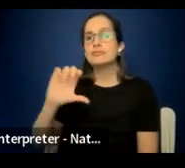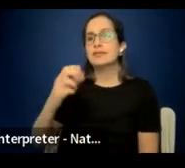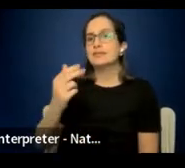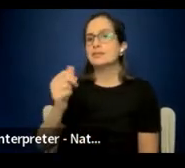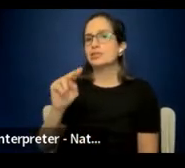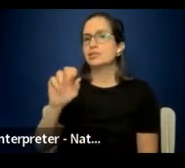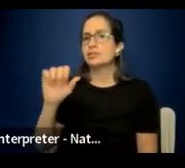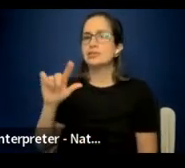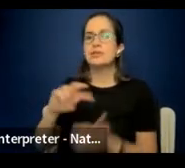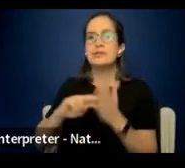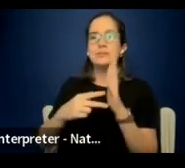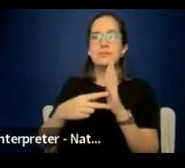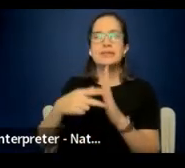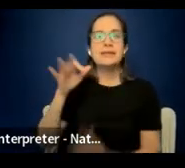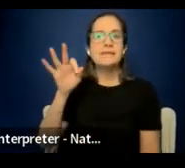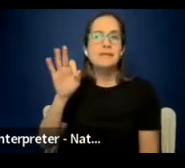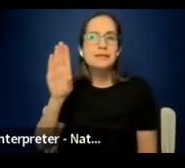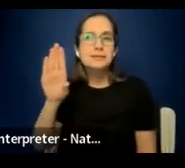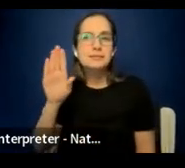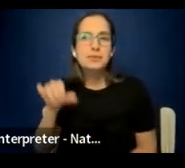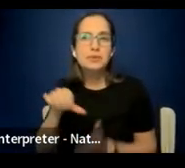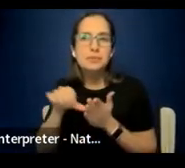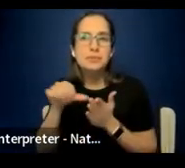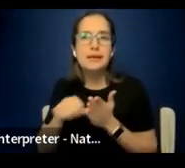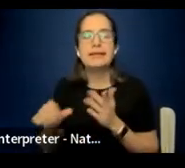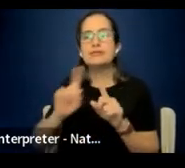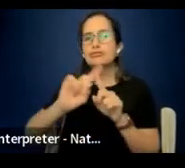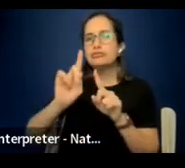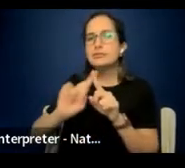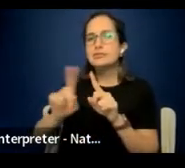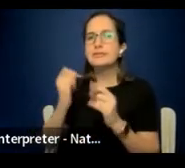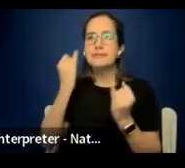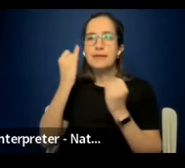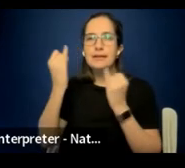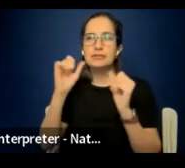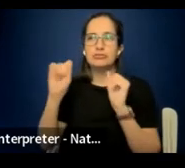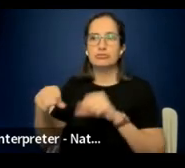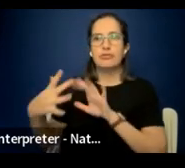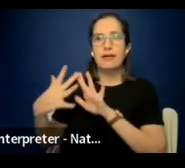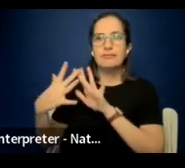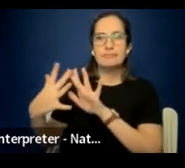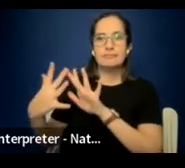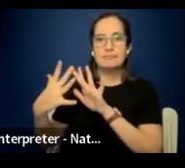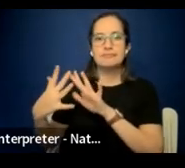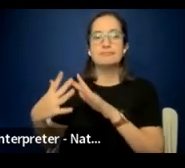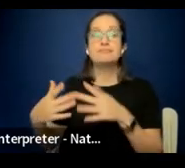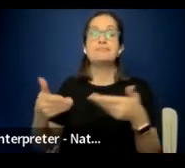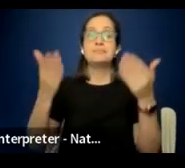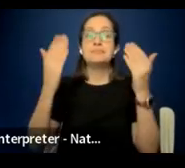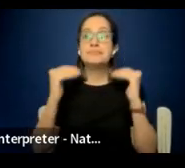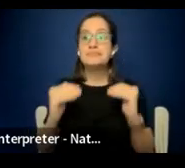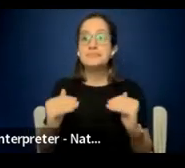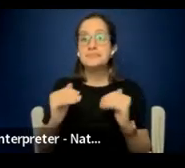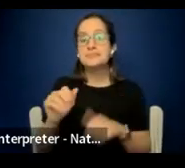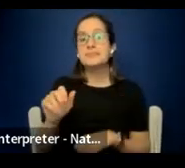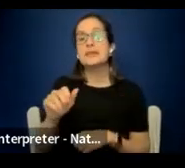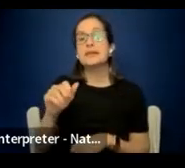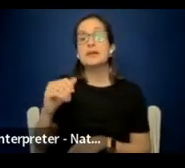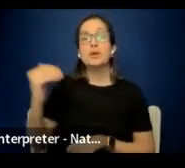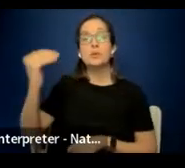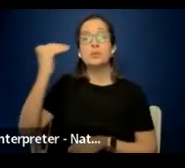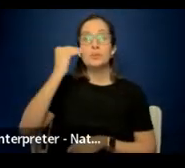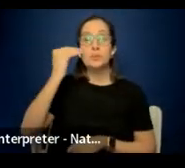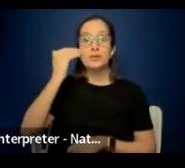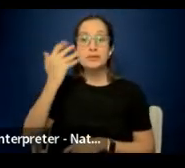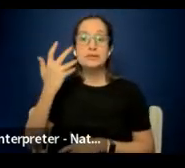know, figuring out what makes sense. Building awareness and educating volunteers on issues with guest speakers. You know, they're there because they care